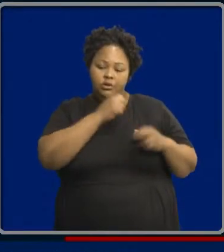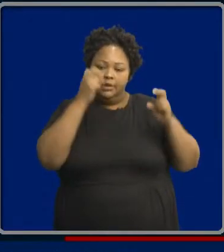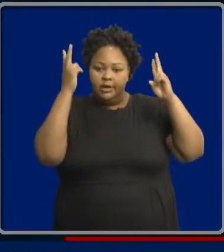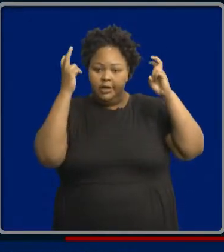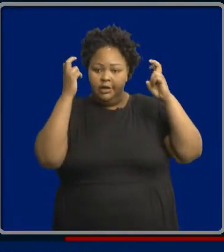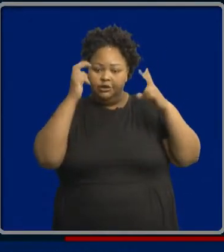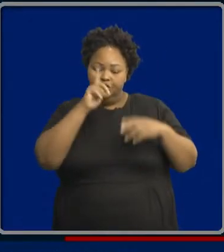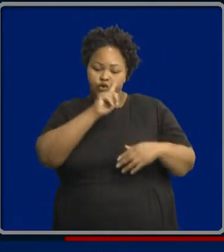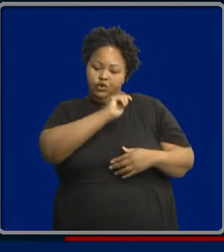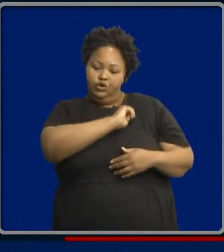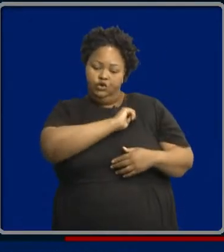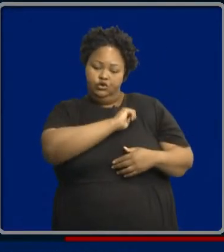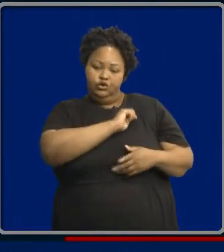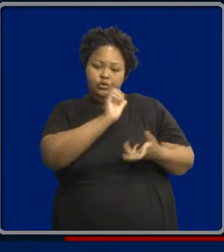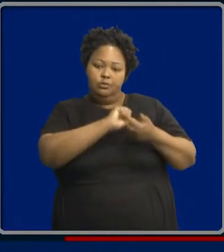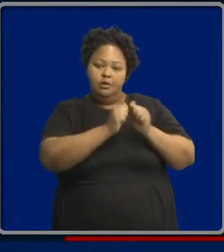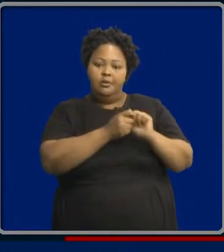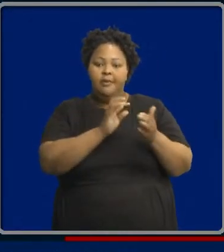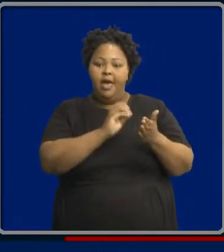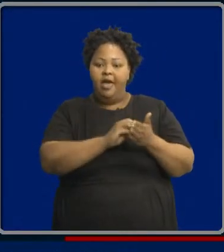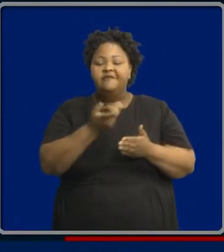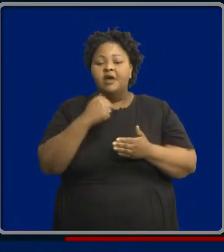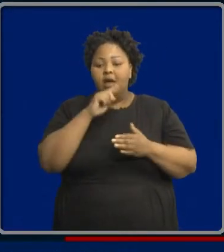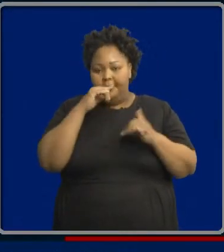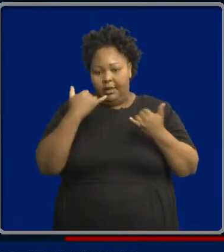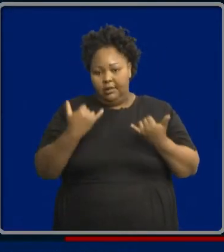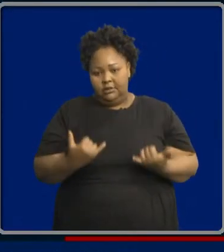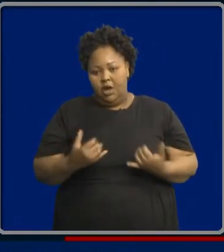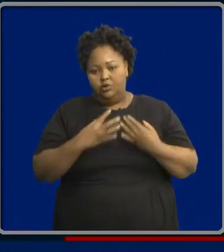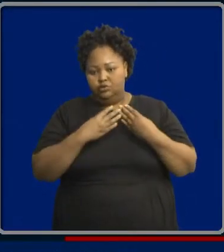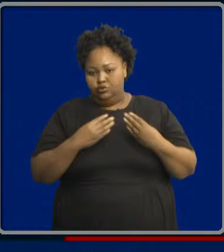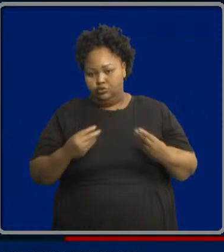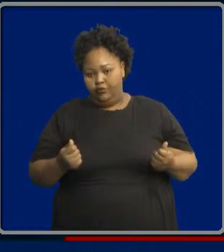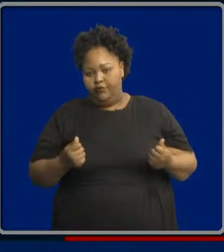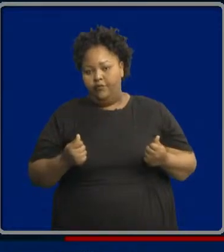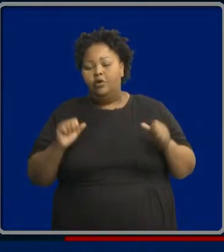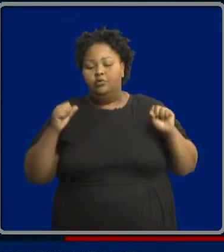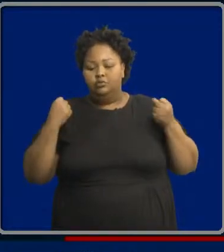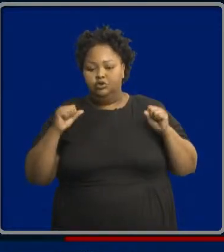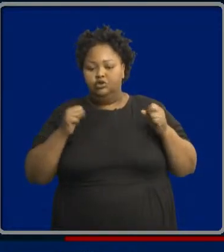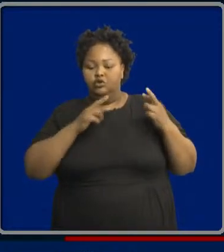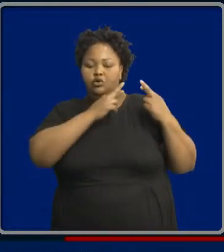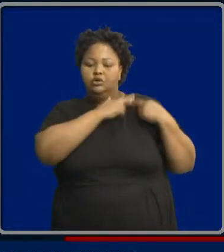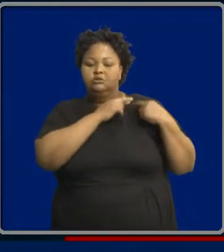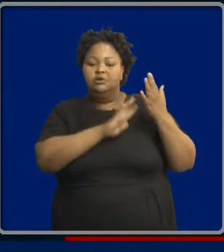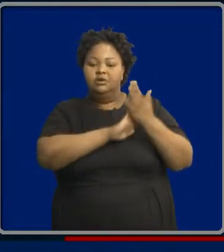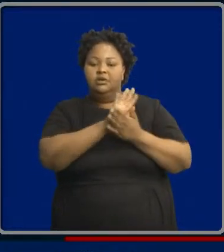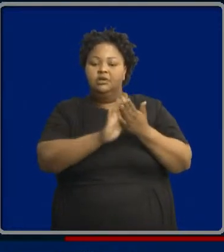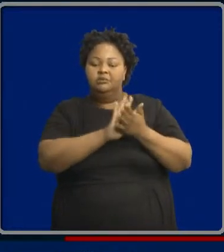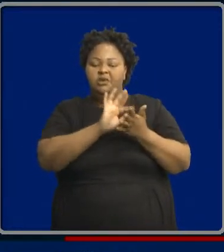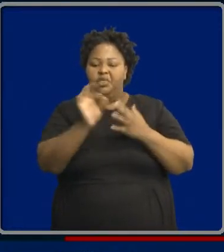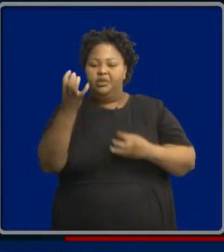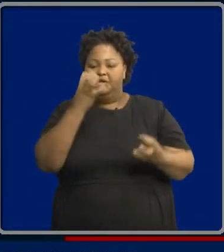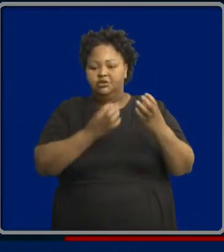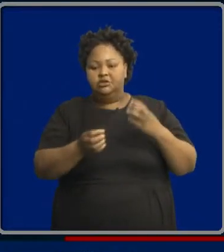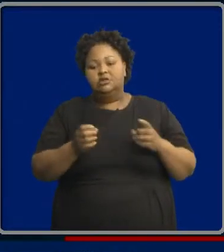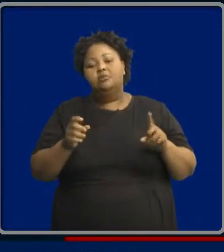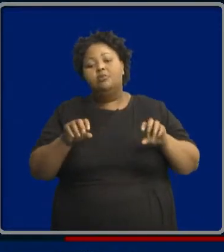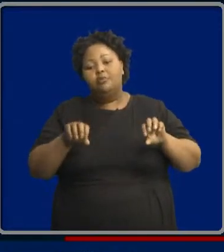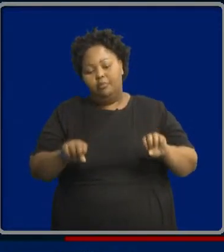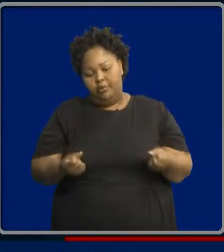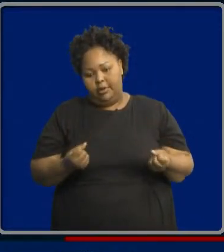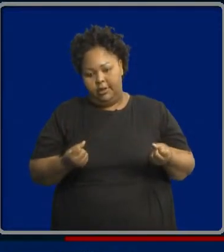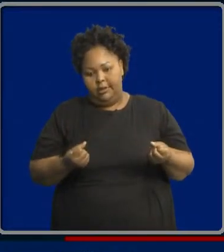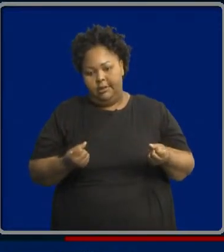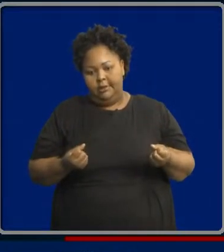yase isolvekile inkinga bekufe incinerator. Dlamini says indeed hazardous waste has been improperly